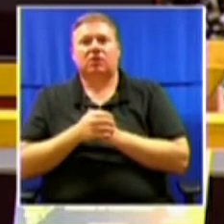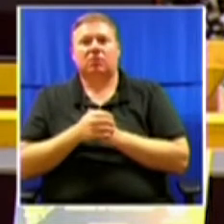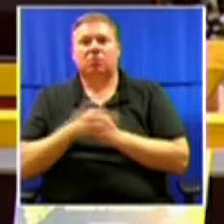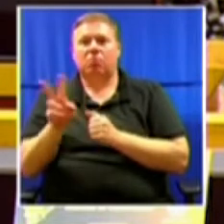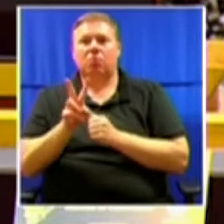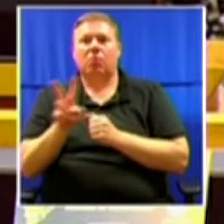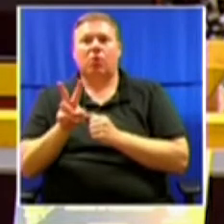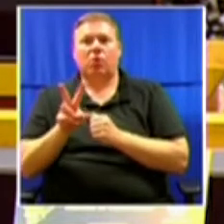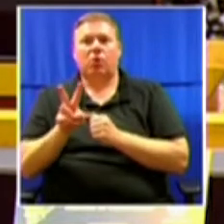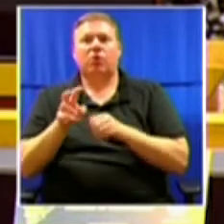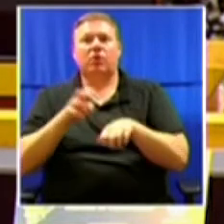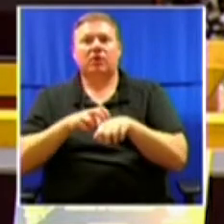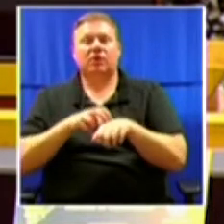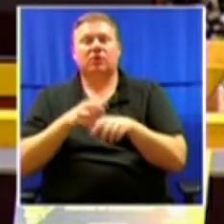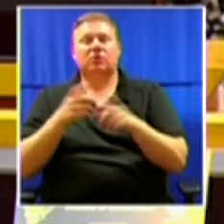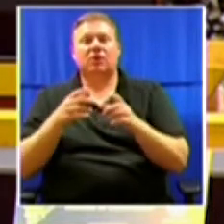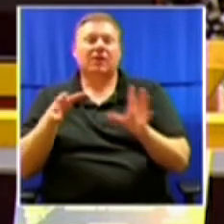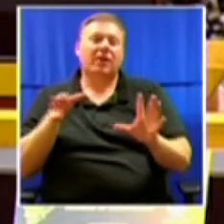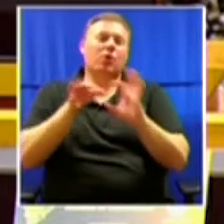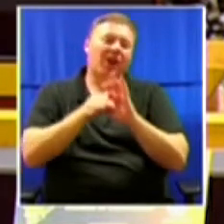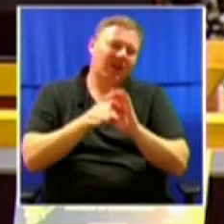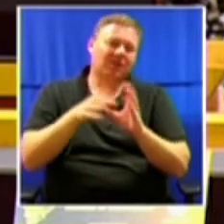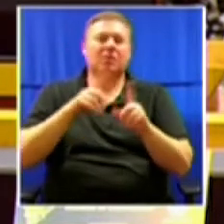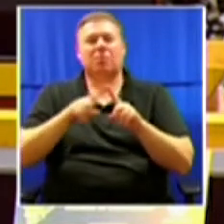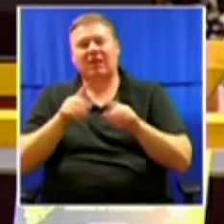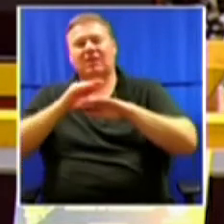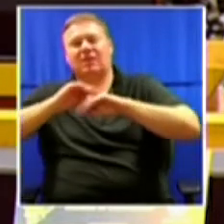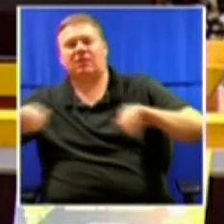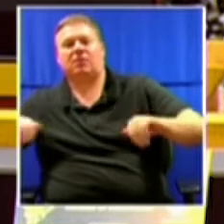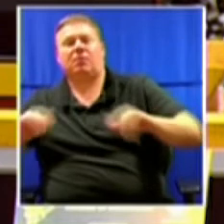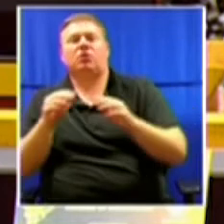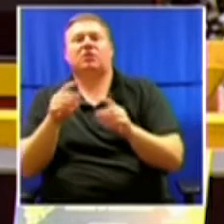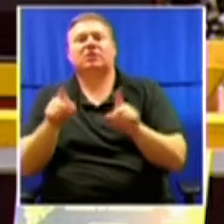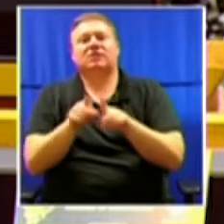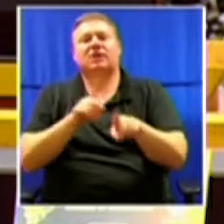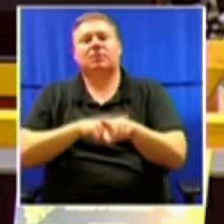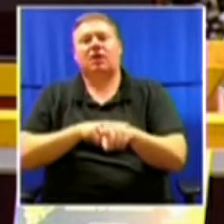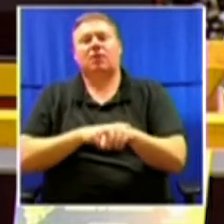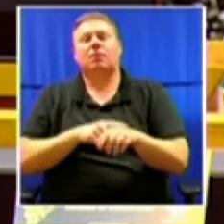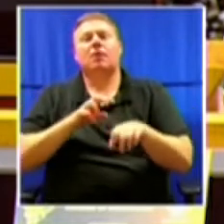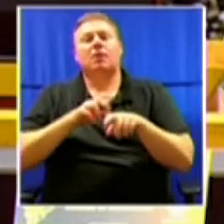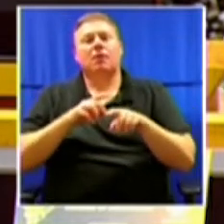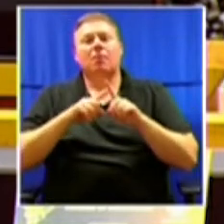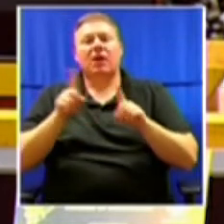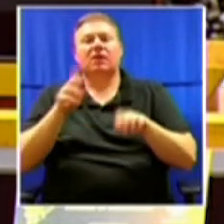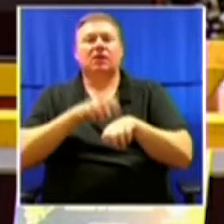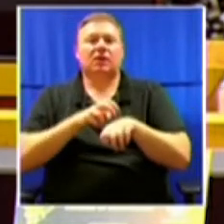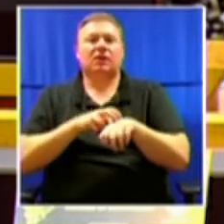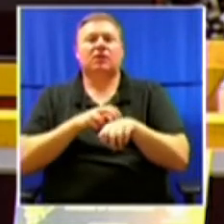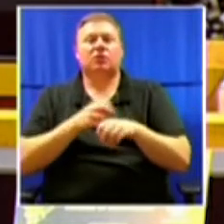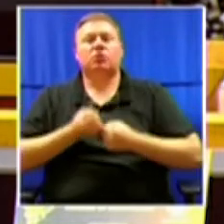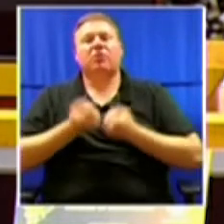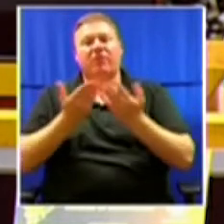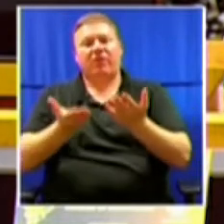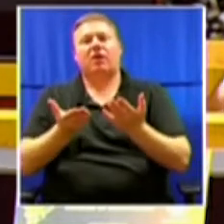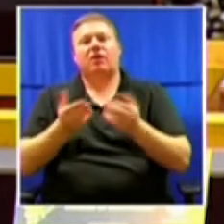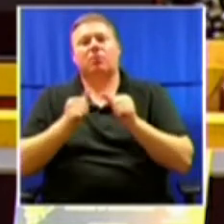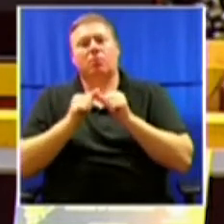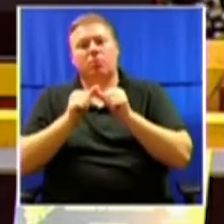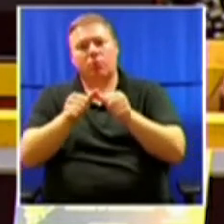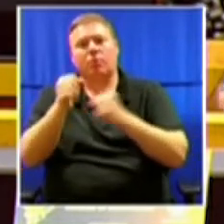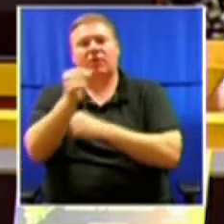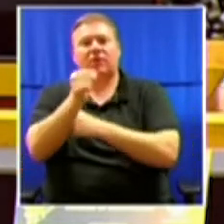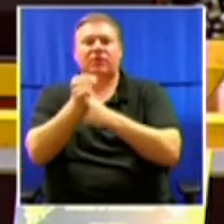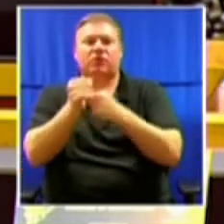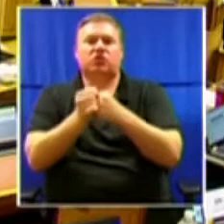it's interrelated, but it's also independent, Chairperson. But we have an obligation to provide that type of permanent infrastructure.